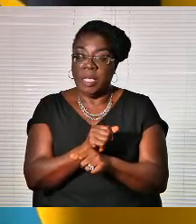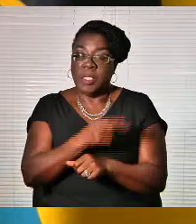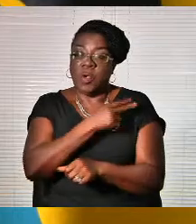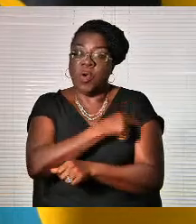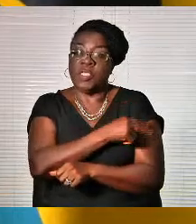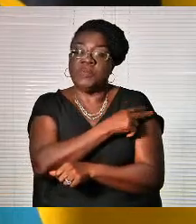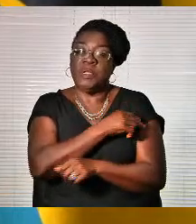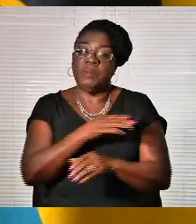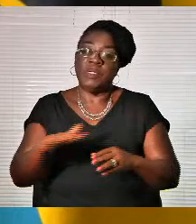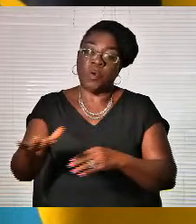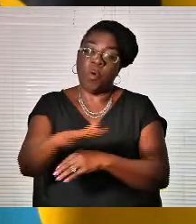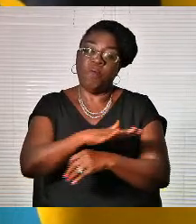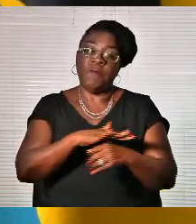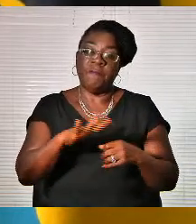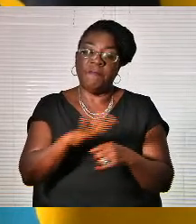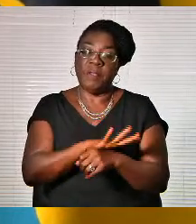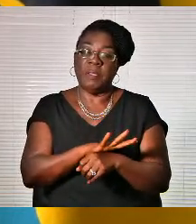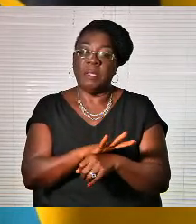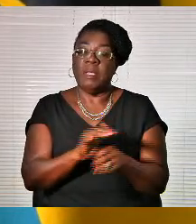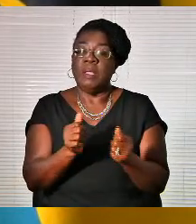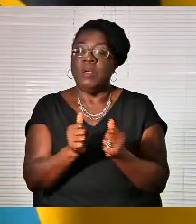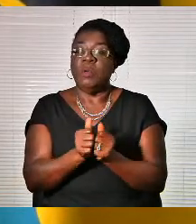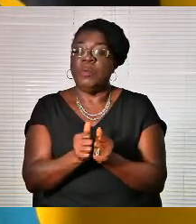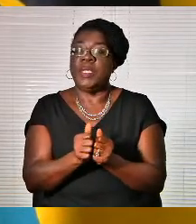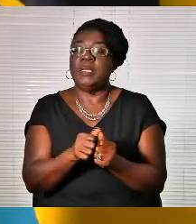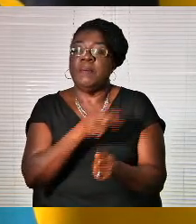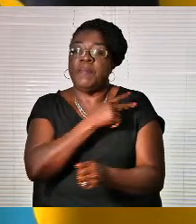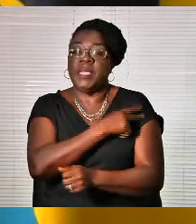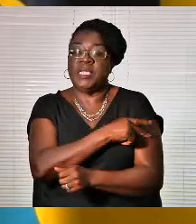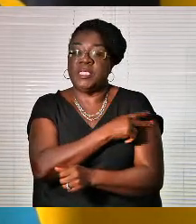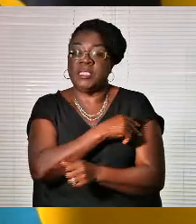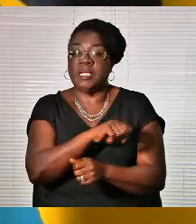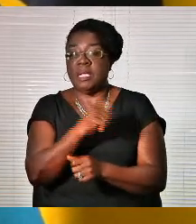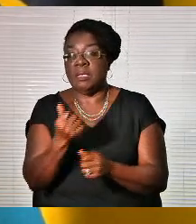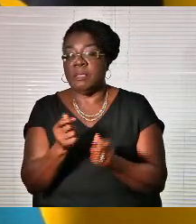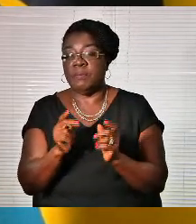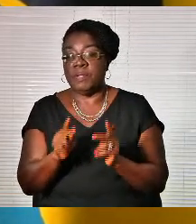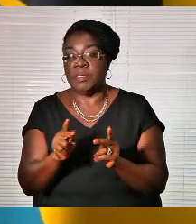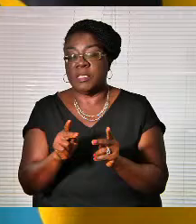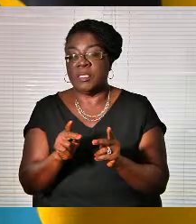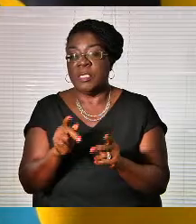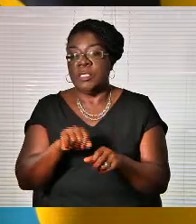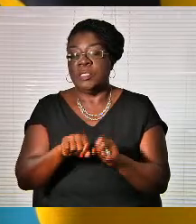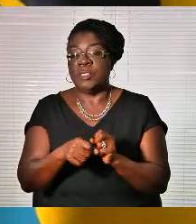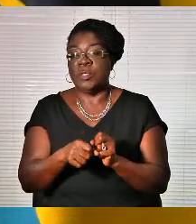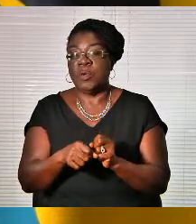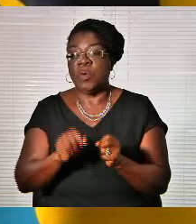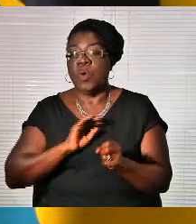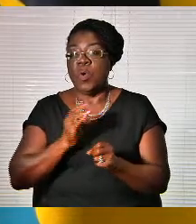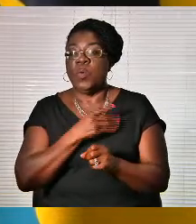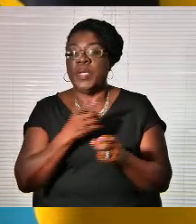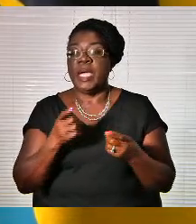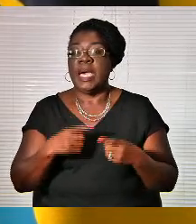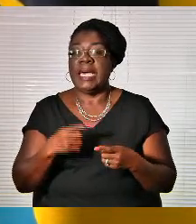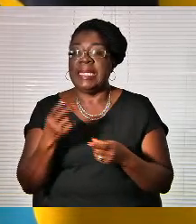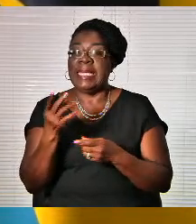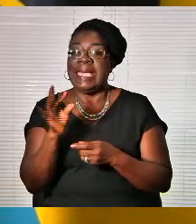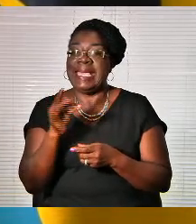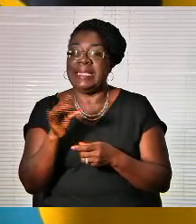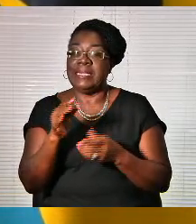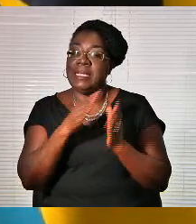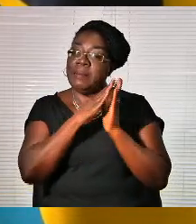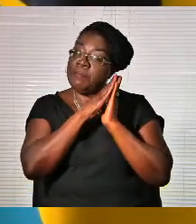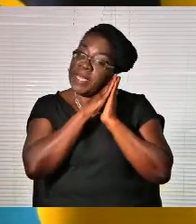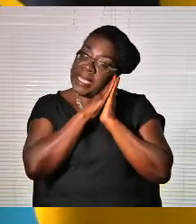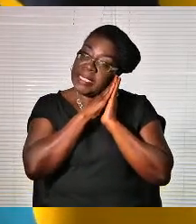was overwhelmed, the whole healthcare system, with PUIs. And so we had 18 beds